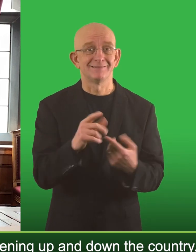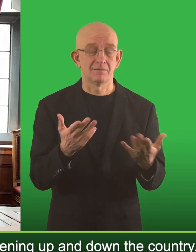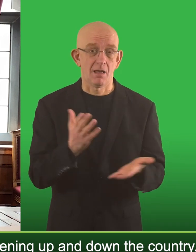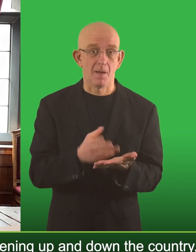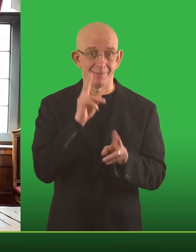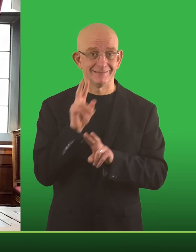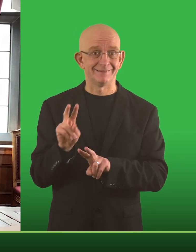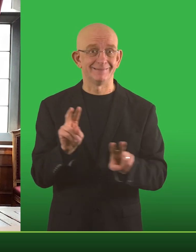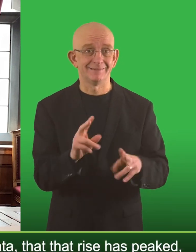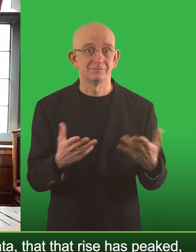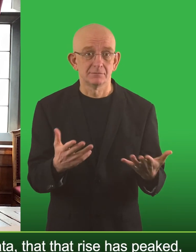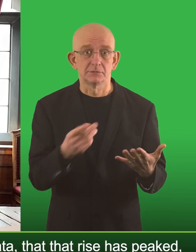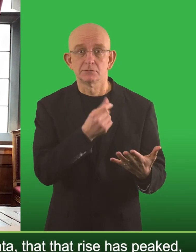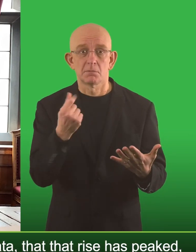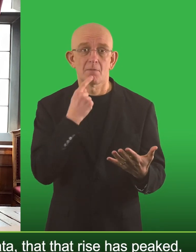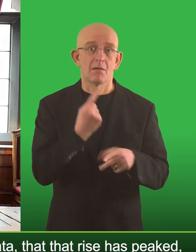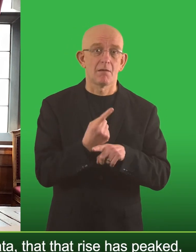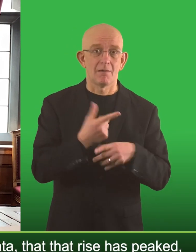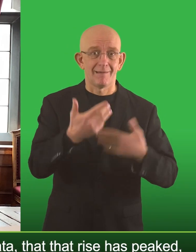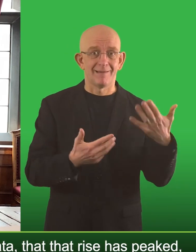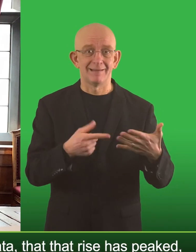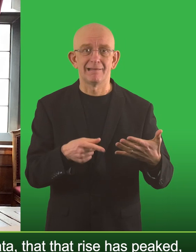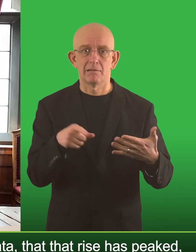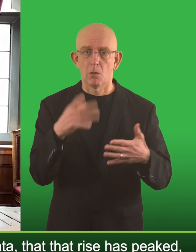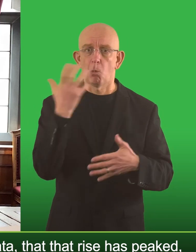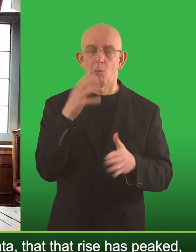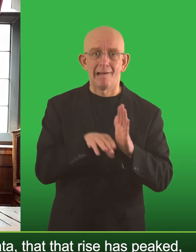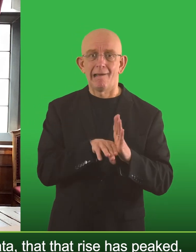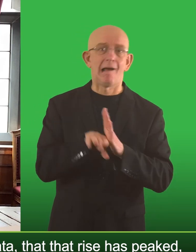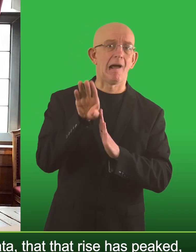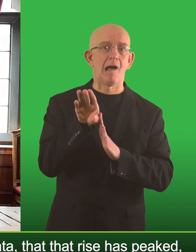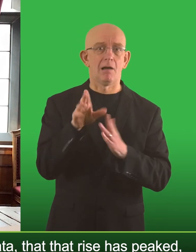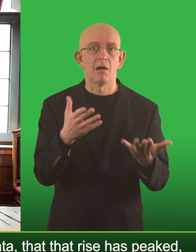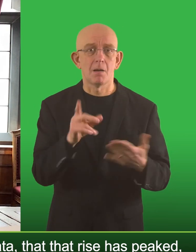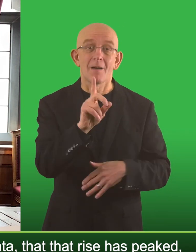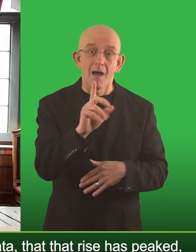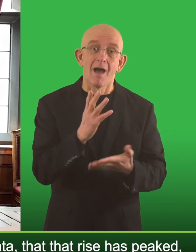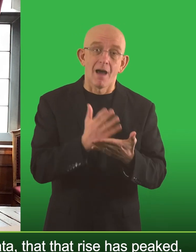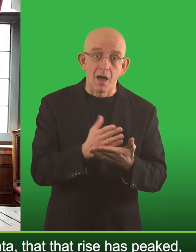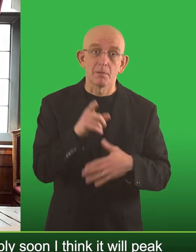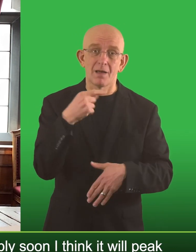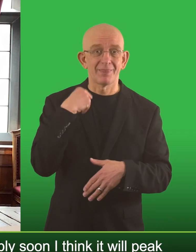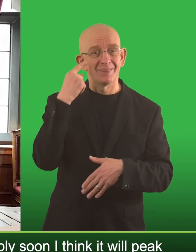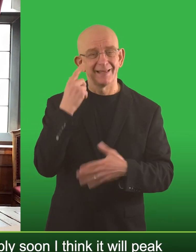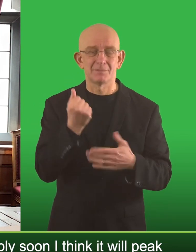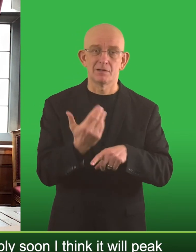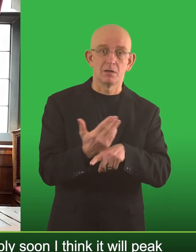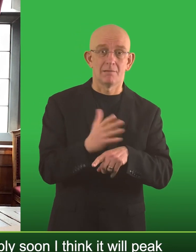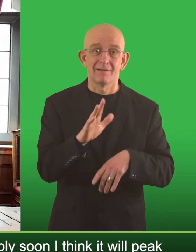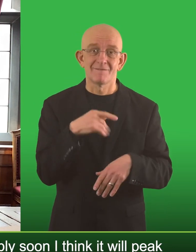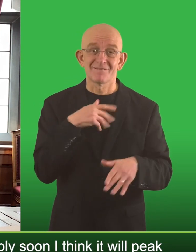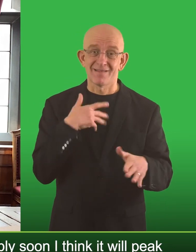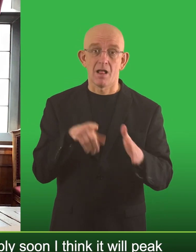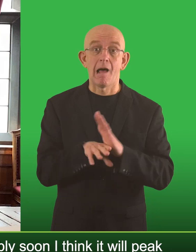in all age groups. Some are suggesting that, looking at the data, that rise has peaked.